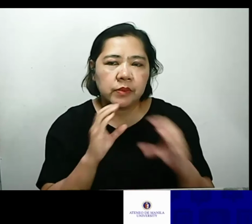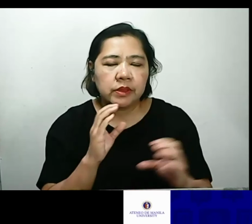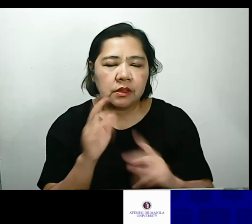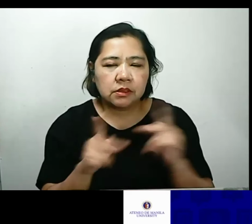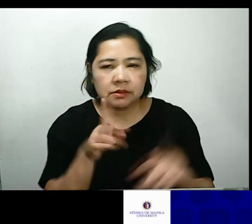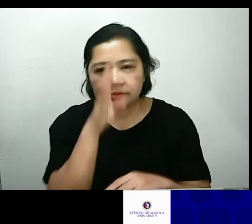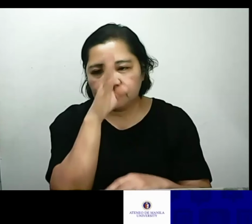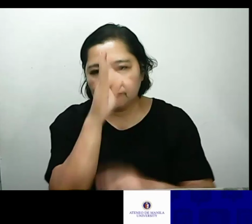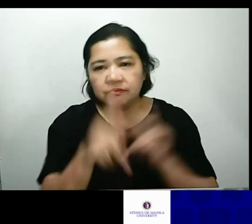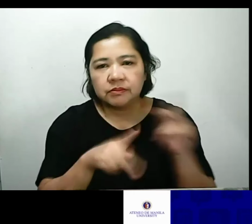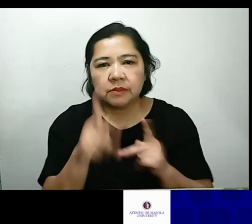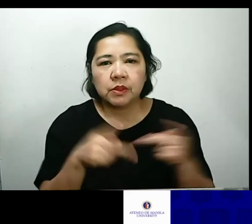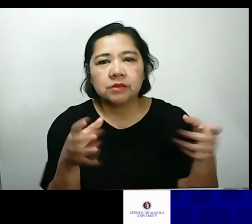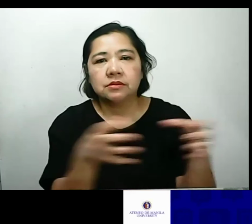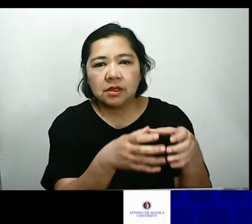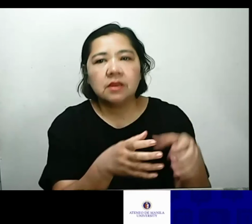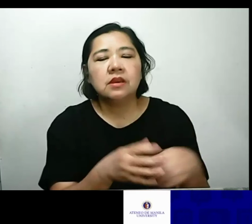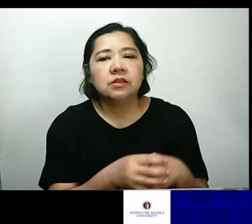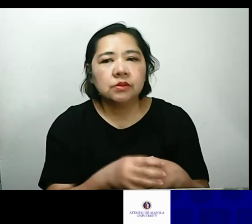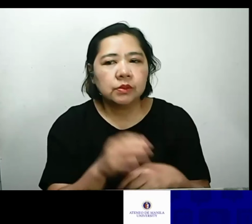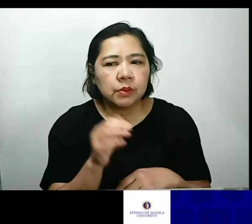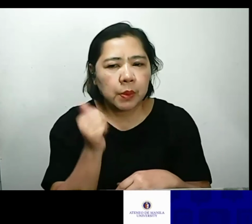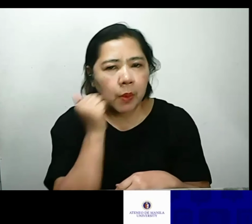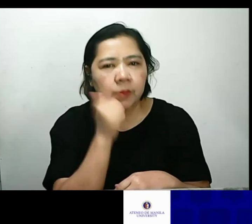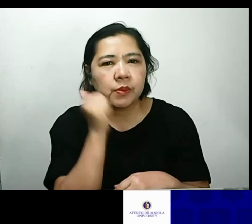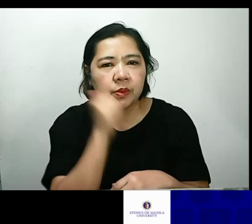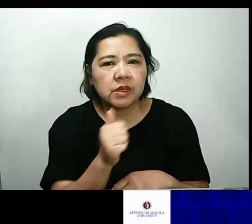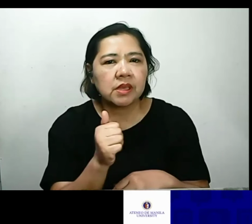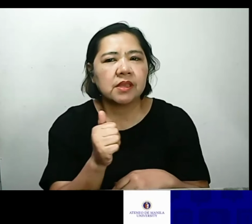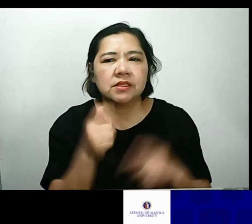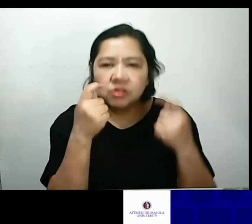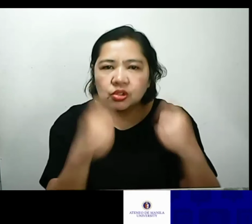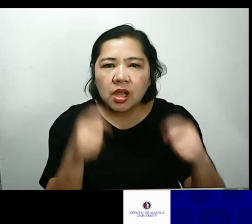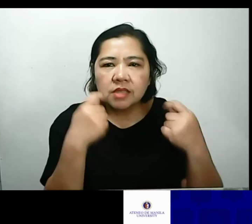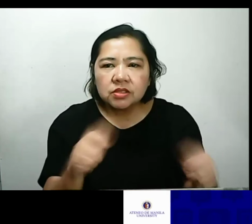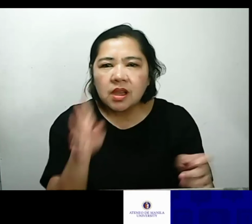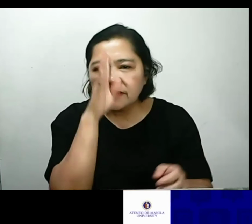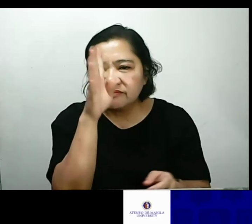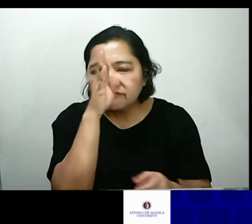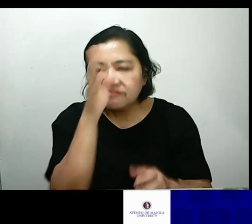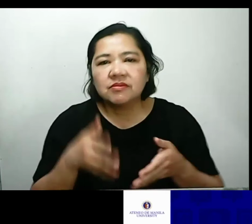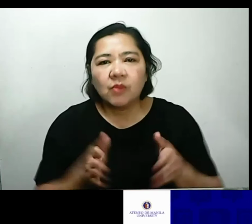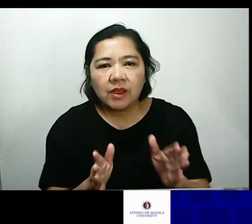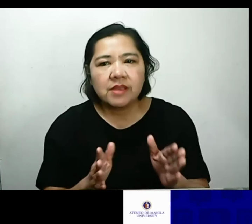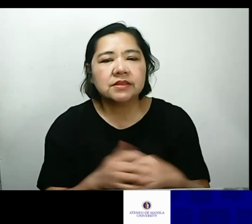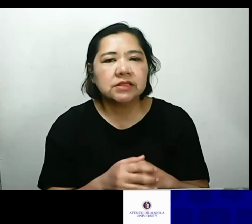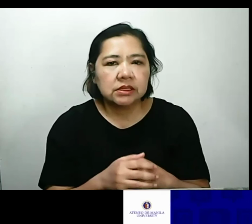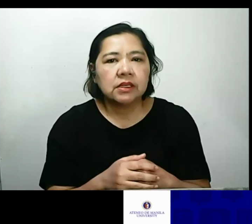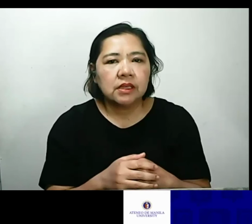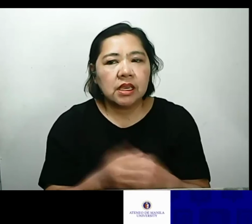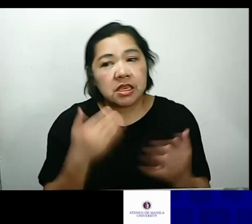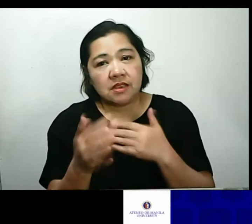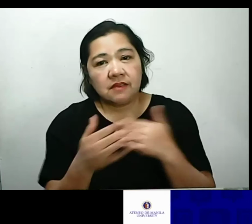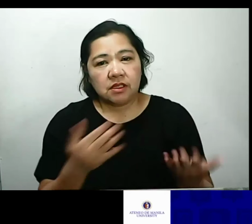organization na palaging mag-innovate, no? At palaging mag-try. And minsan nga ay ano na eh, parang